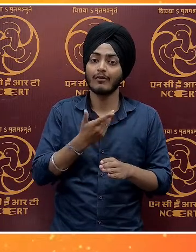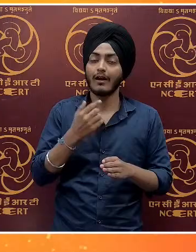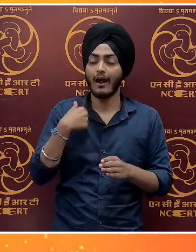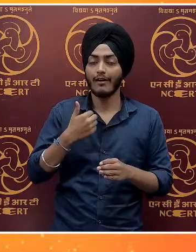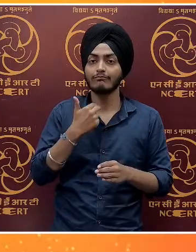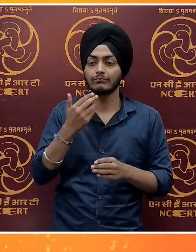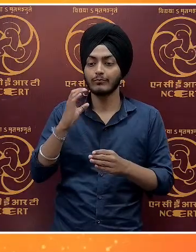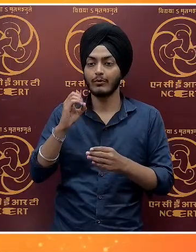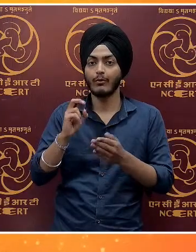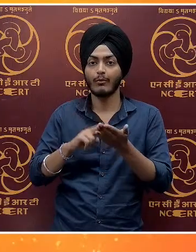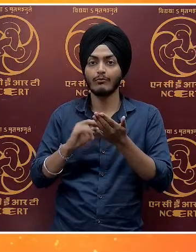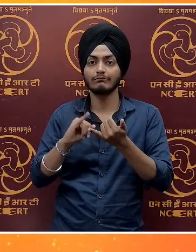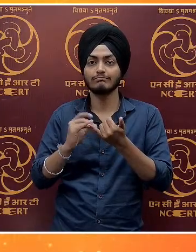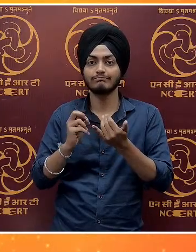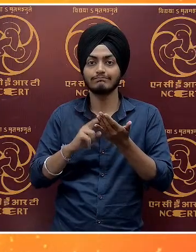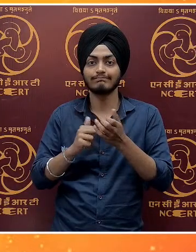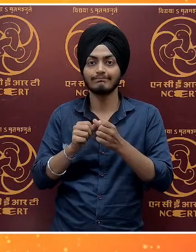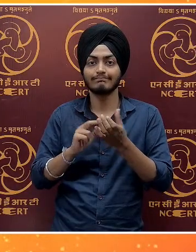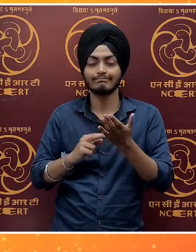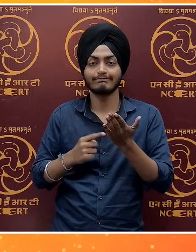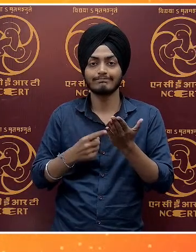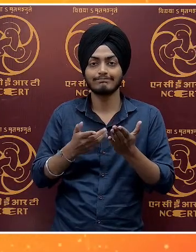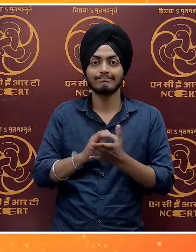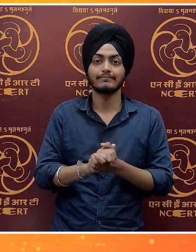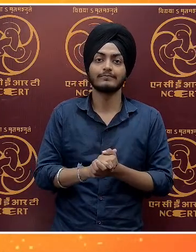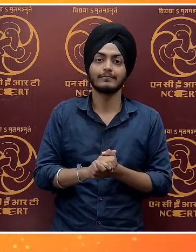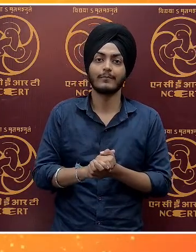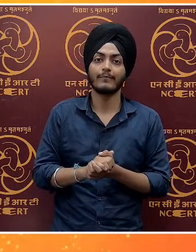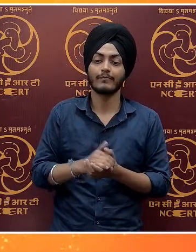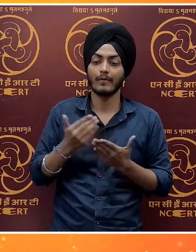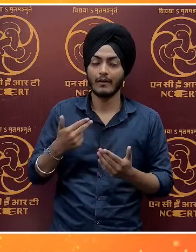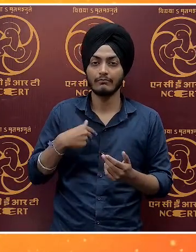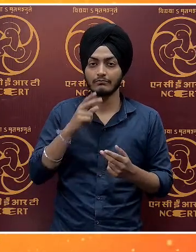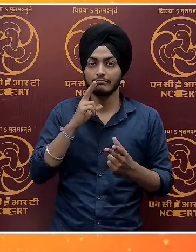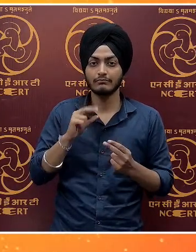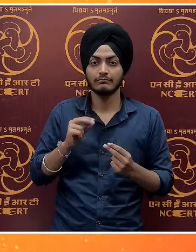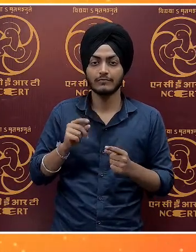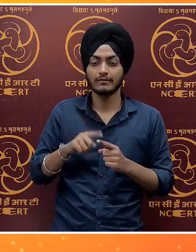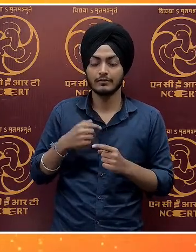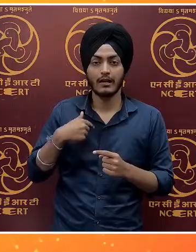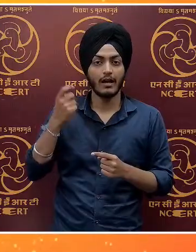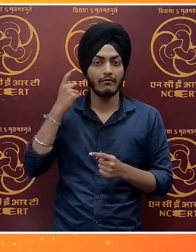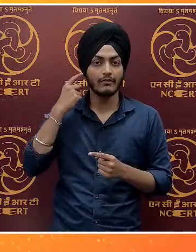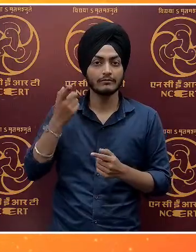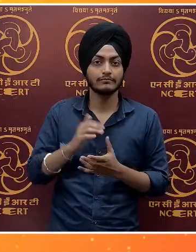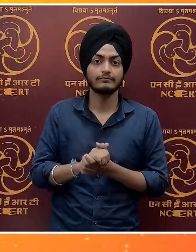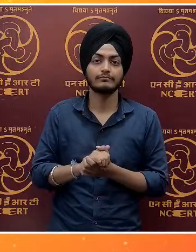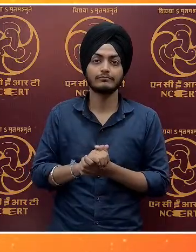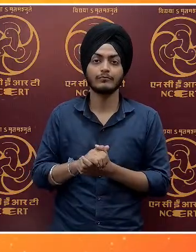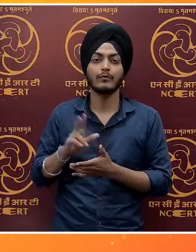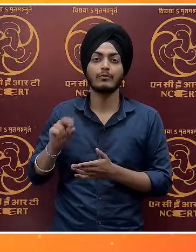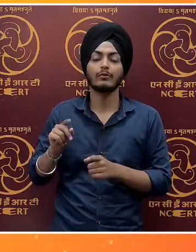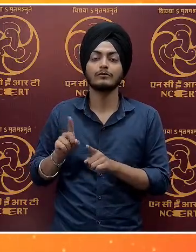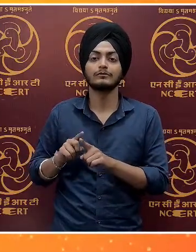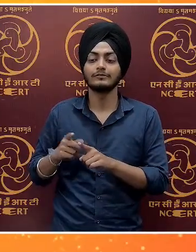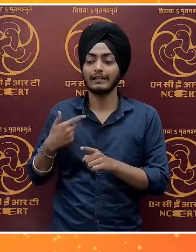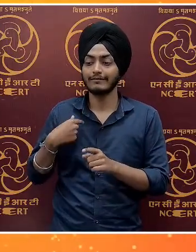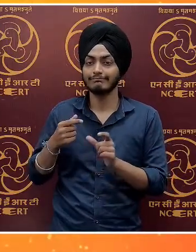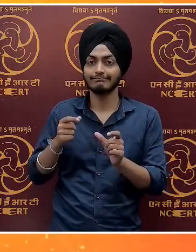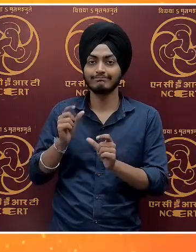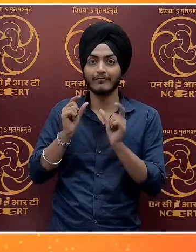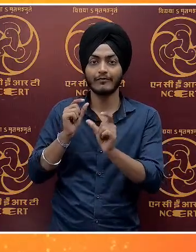sound. Just pay attention, I am talking about the sound, not the